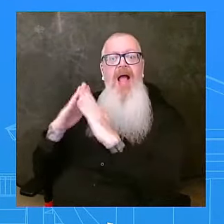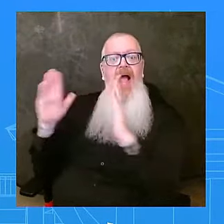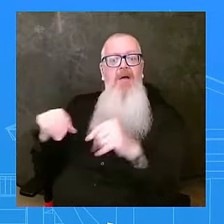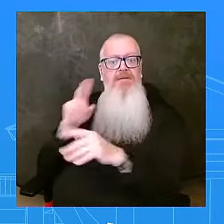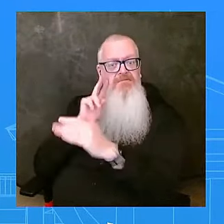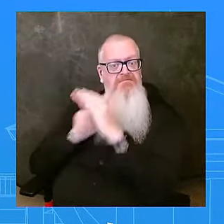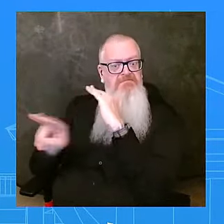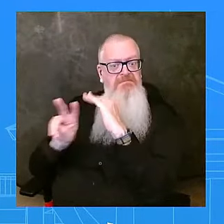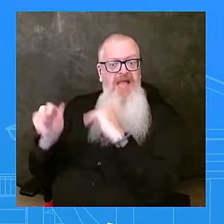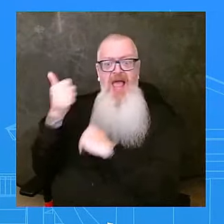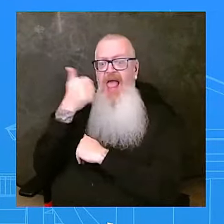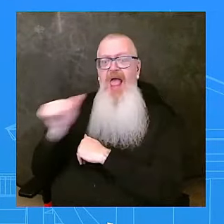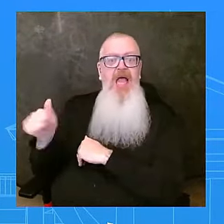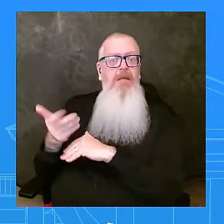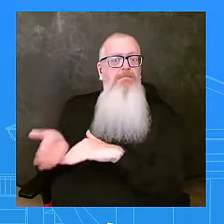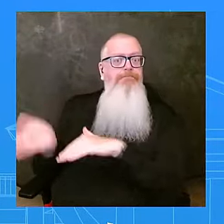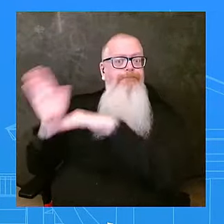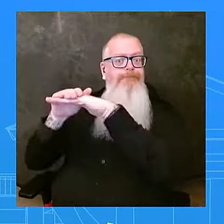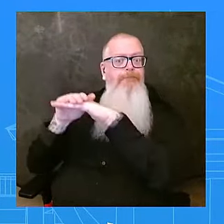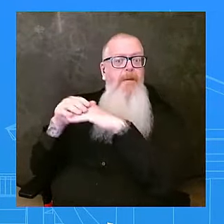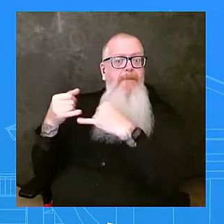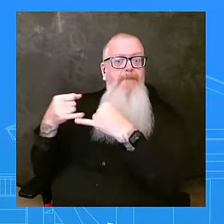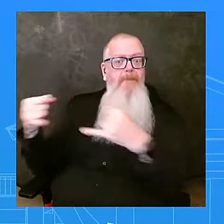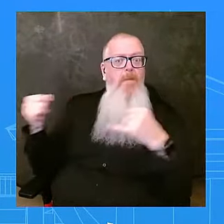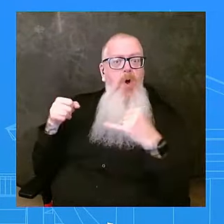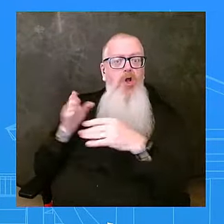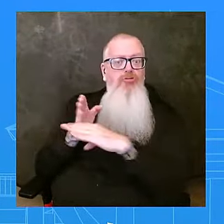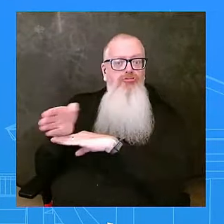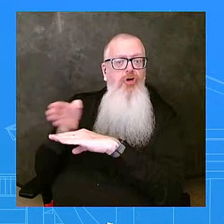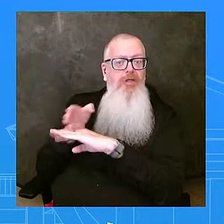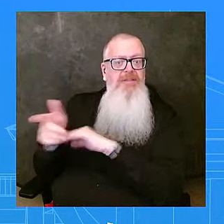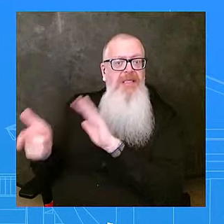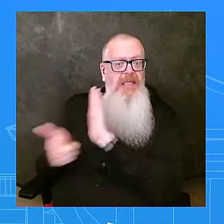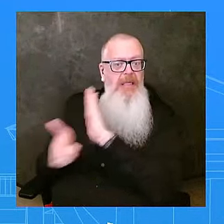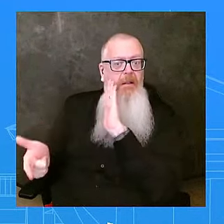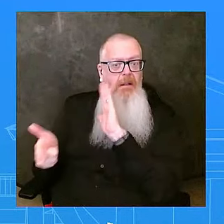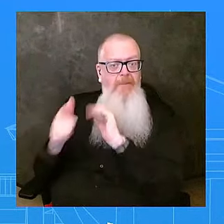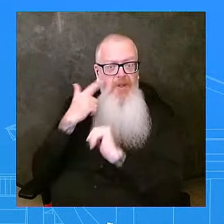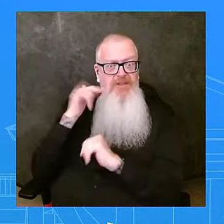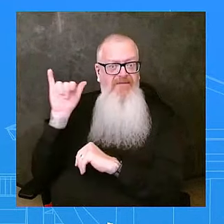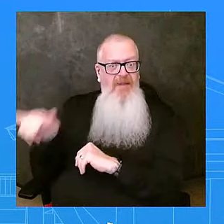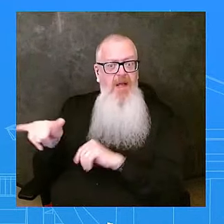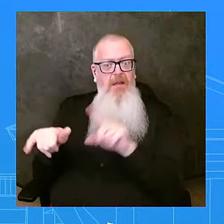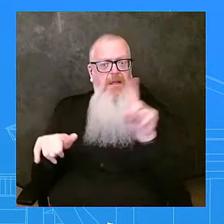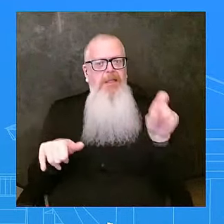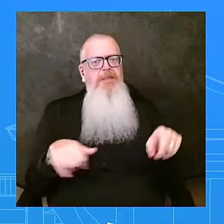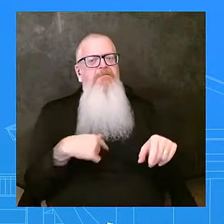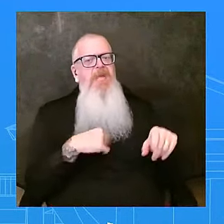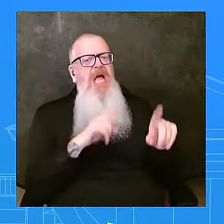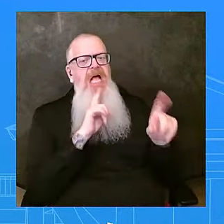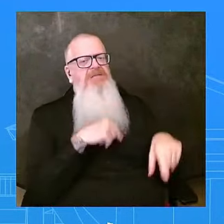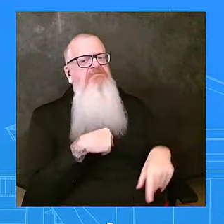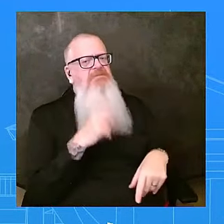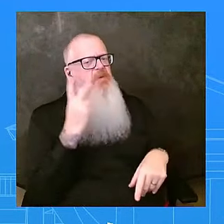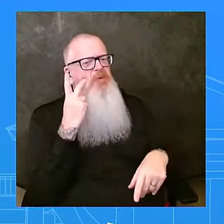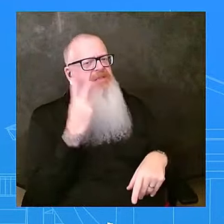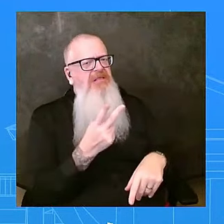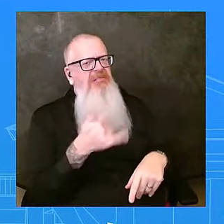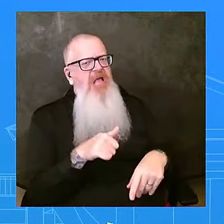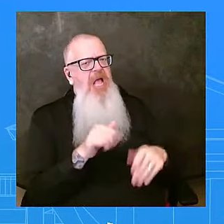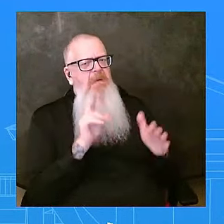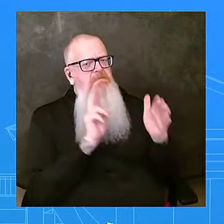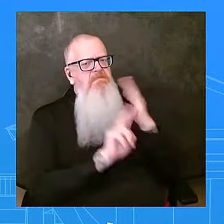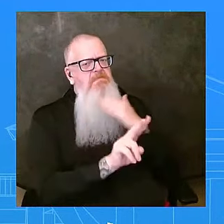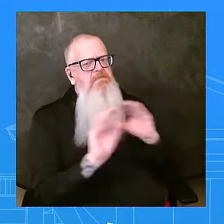because of the instability of Venezuela? Haven't seen that play out. I mean, obviously, we're watching this as closely as we can. As you well know, the numbers at the